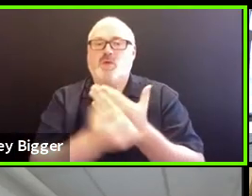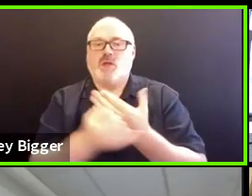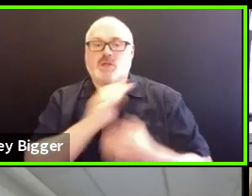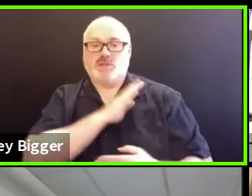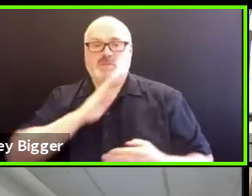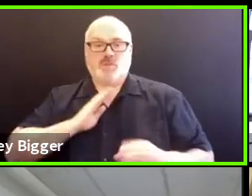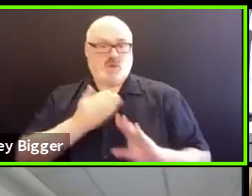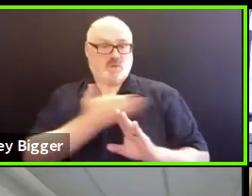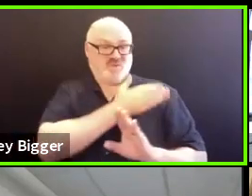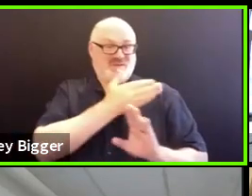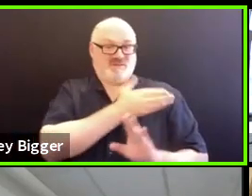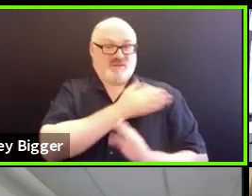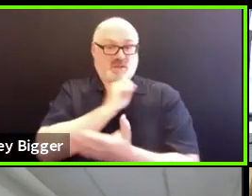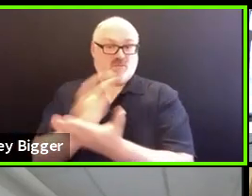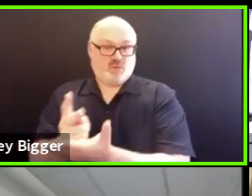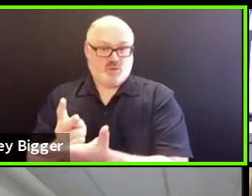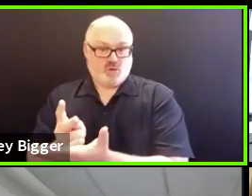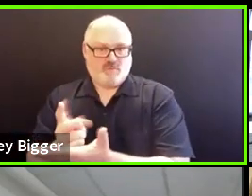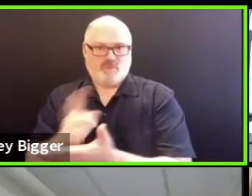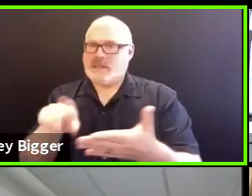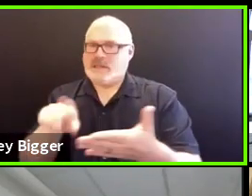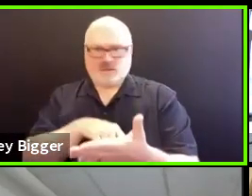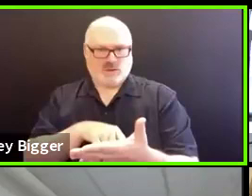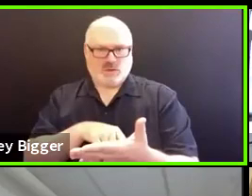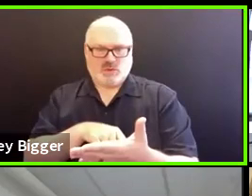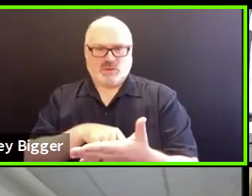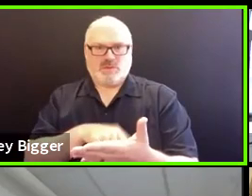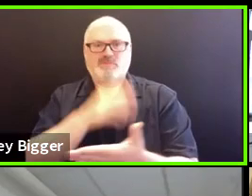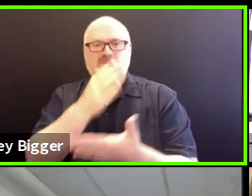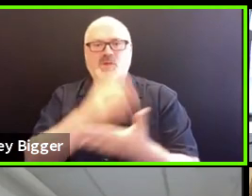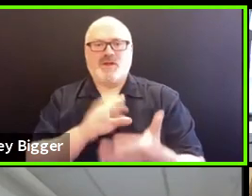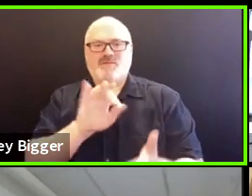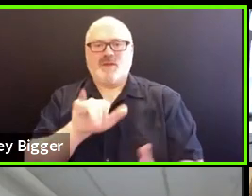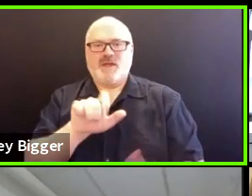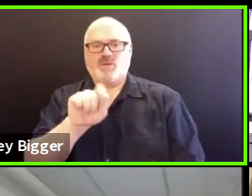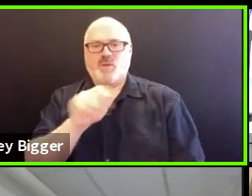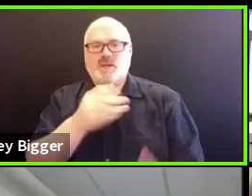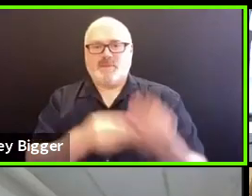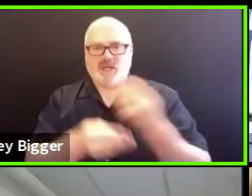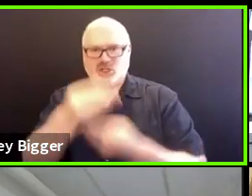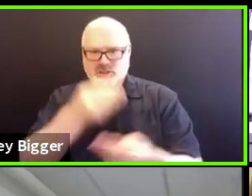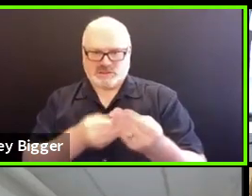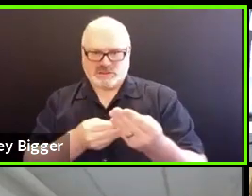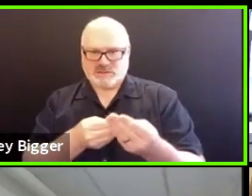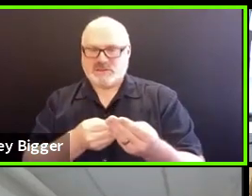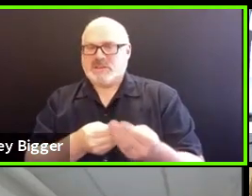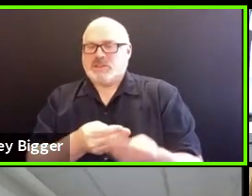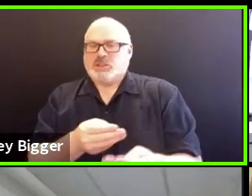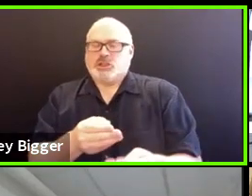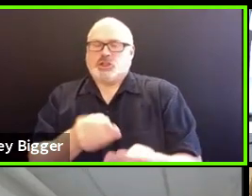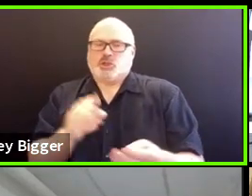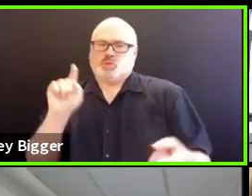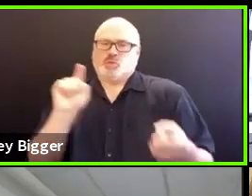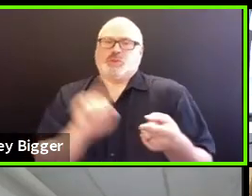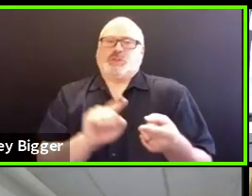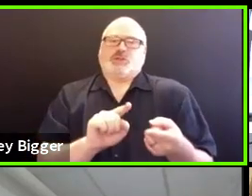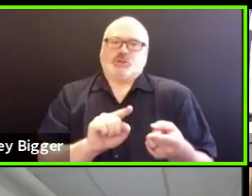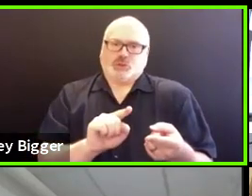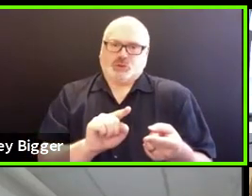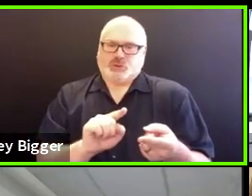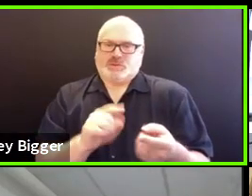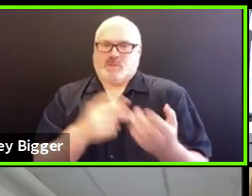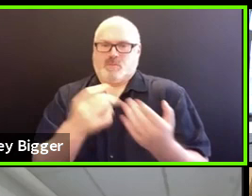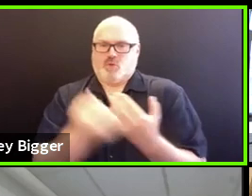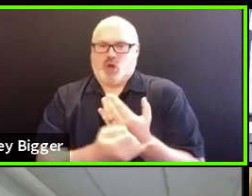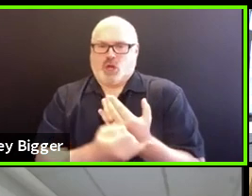had previously approved as part of the FY20 budget to kind of scale back our capital projects